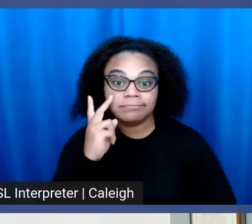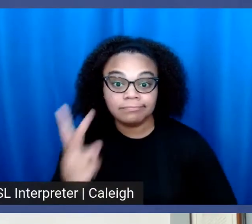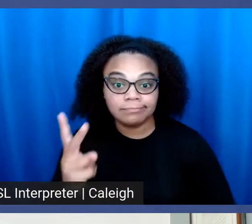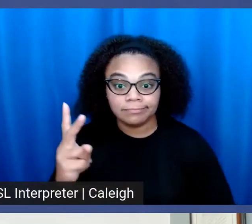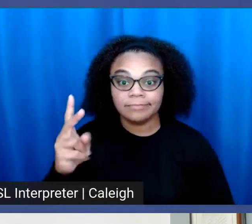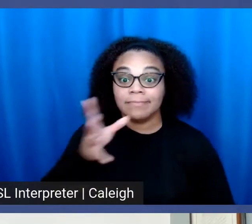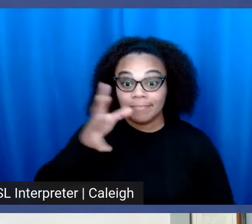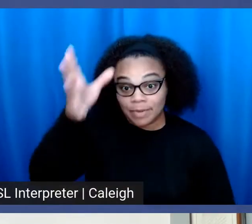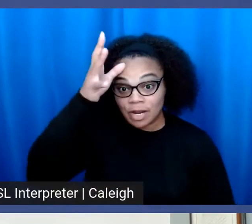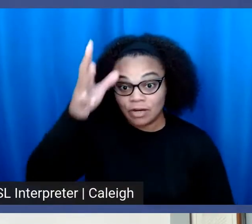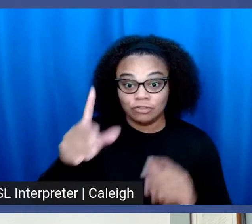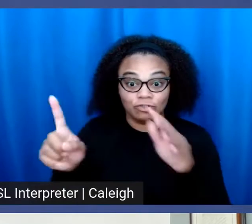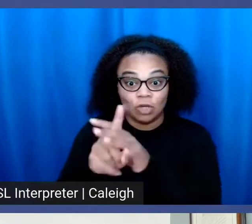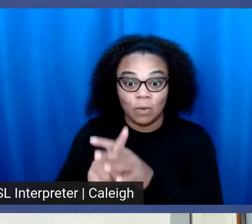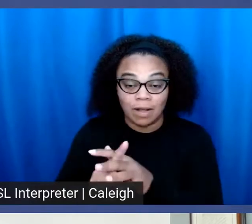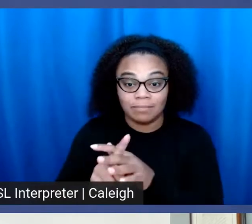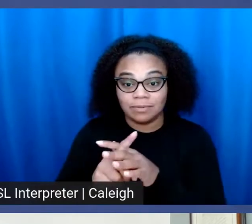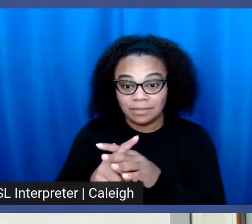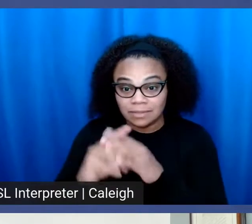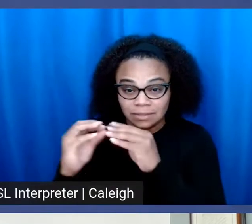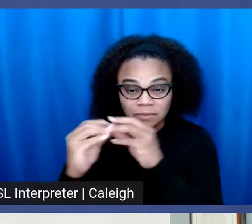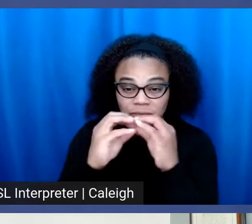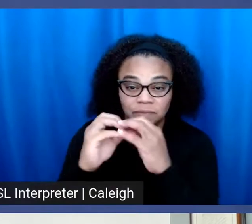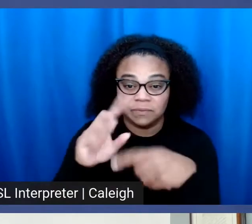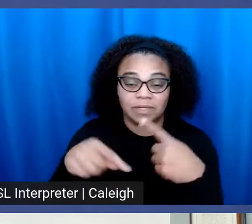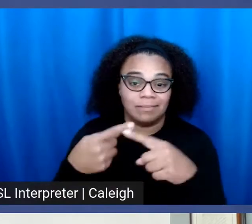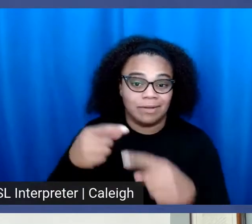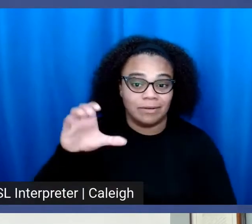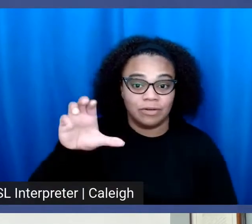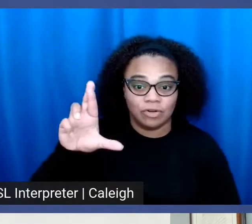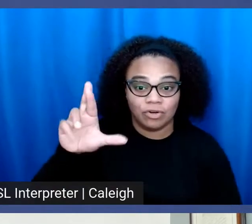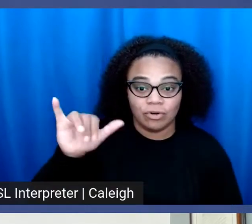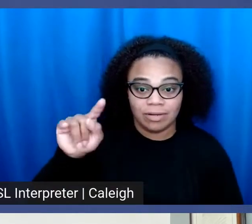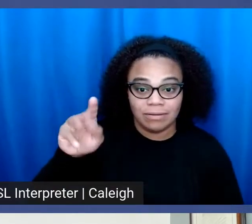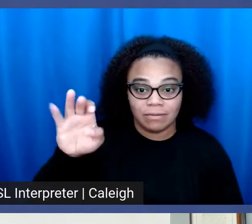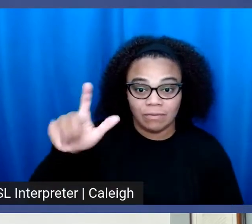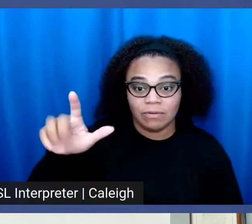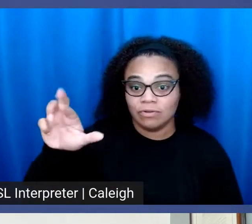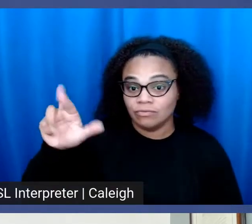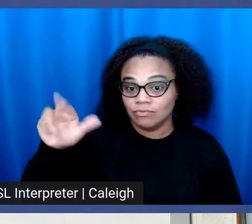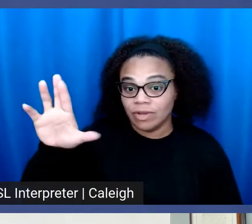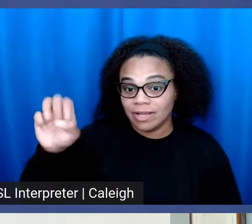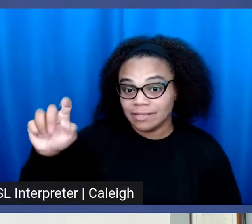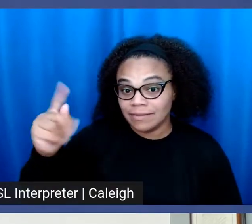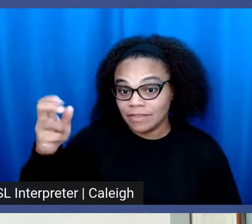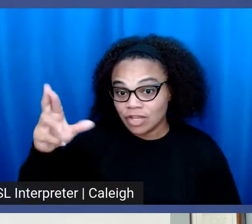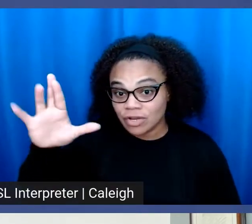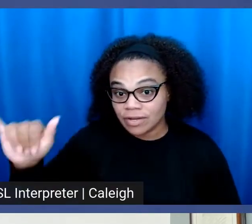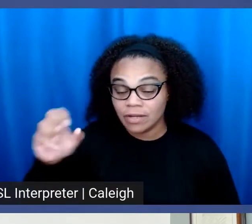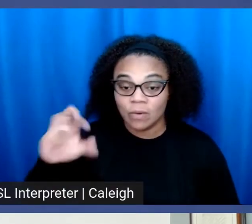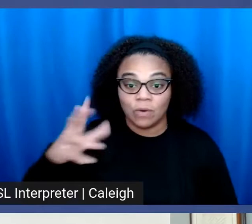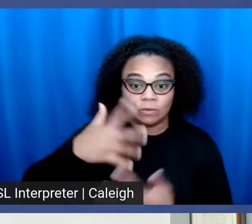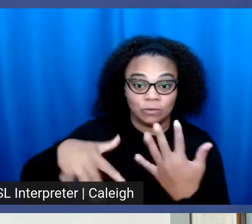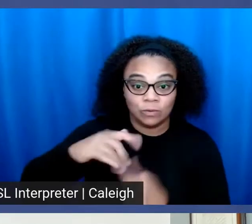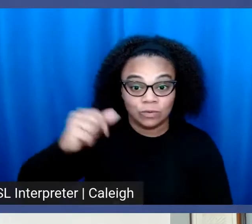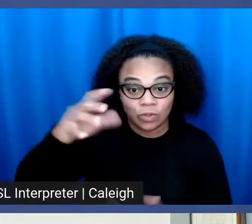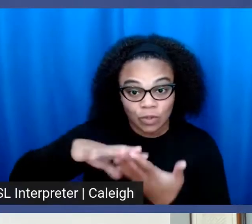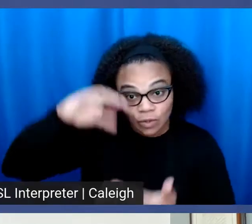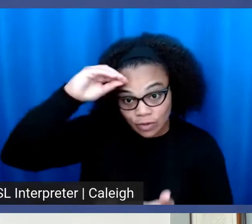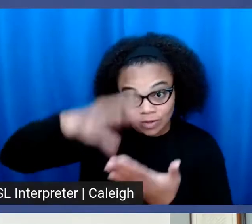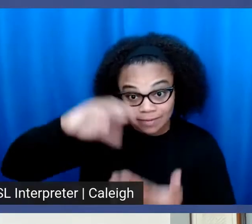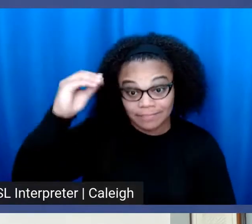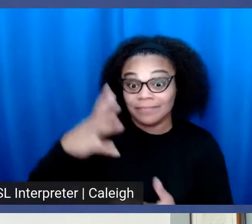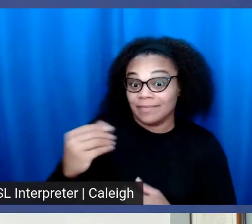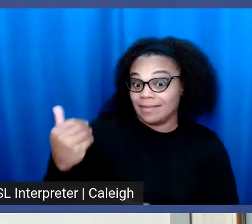theory, against social and emotional learning. And in conjunction with that, last September came challenges